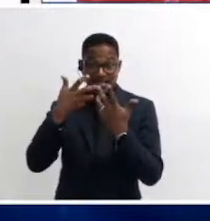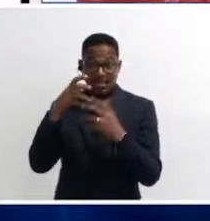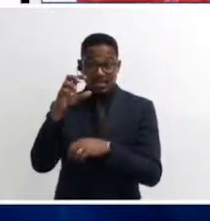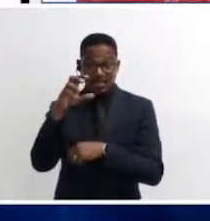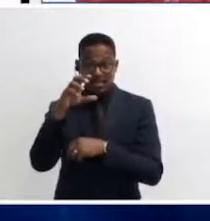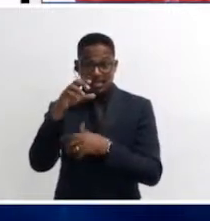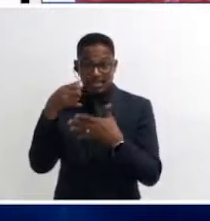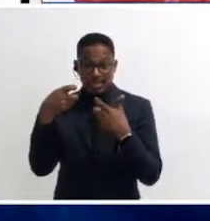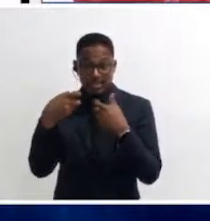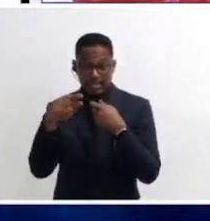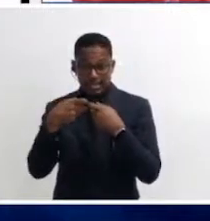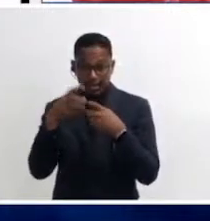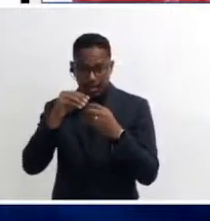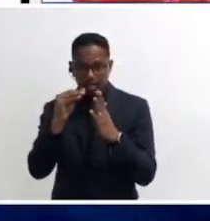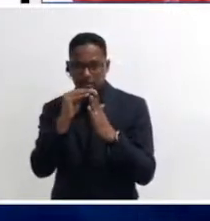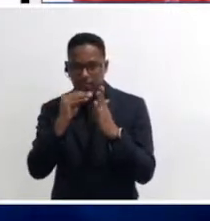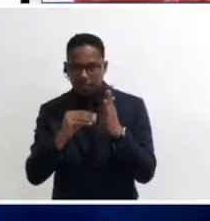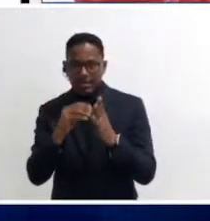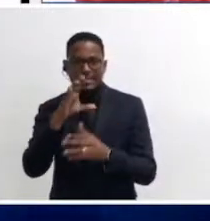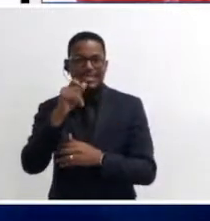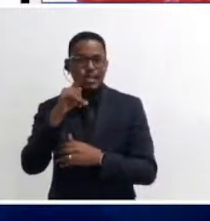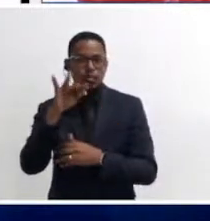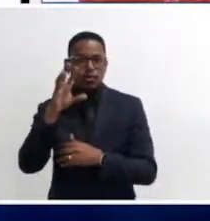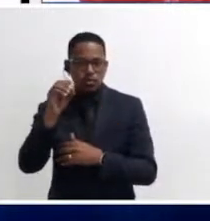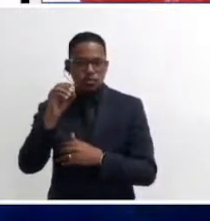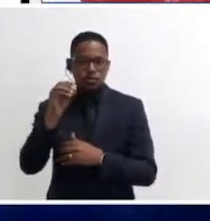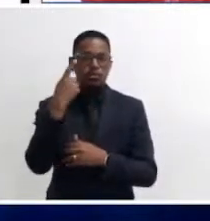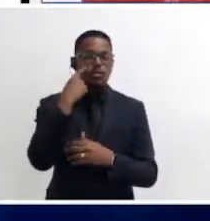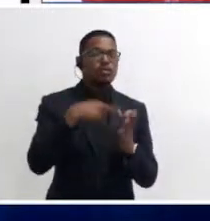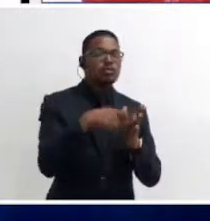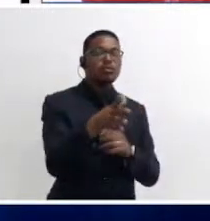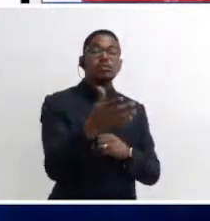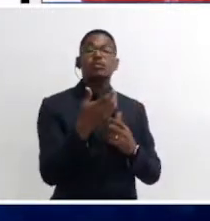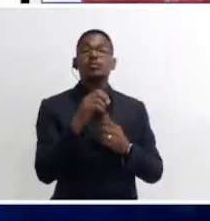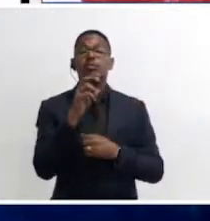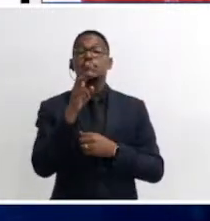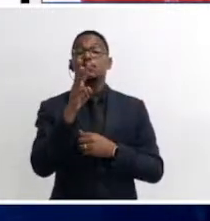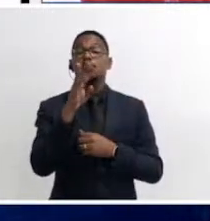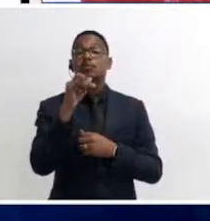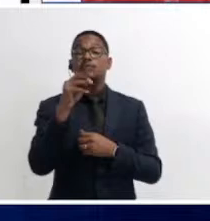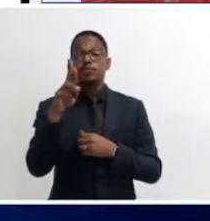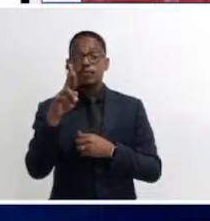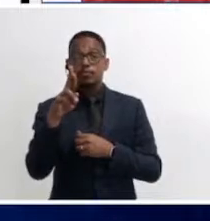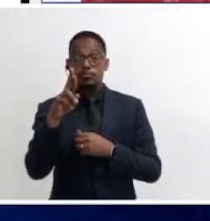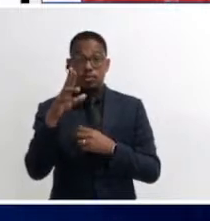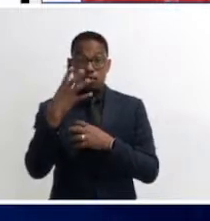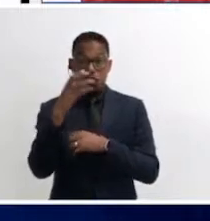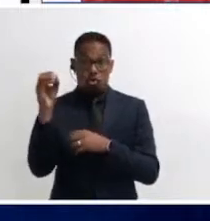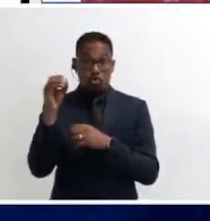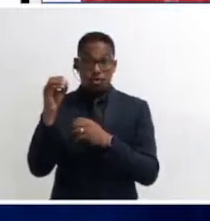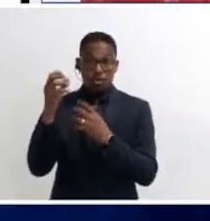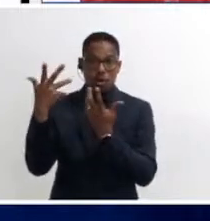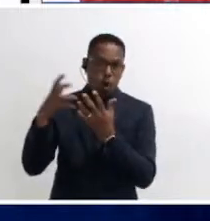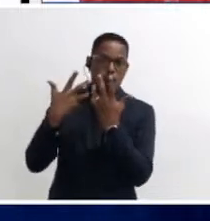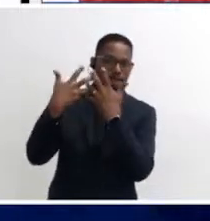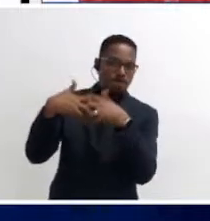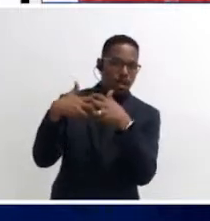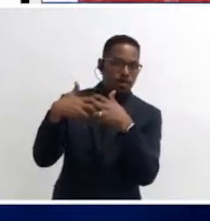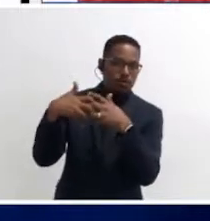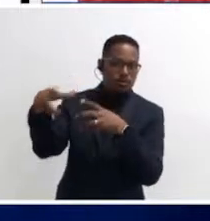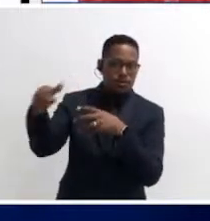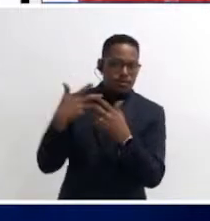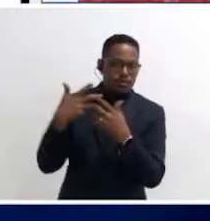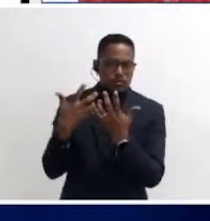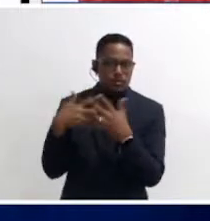plants that make wafers are also called wafer fabs. And these are